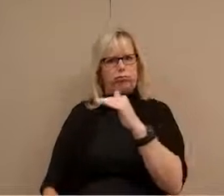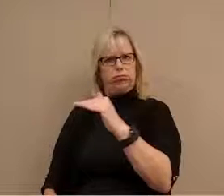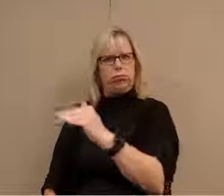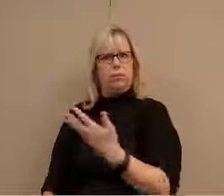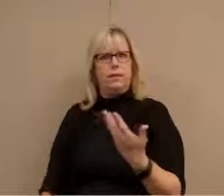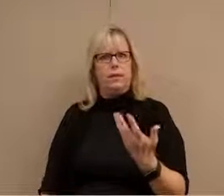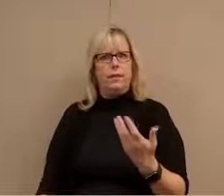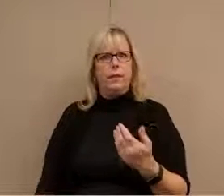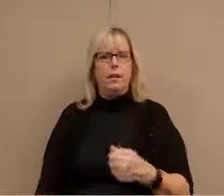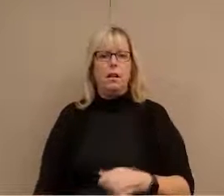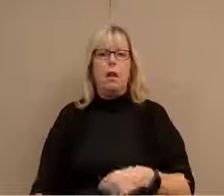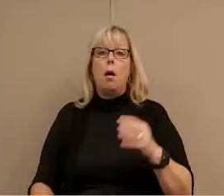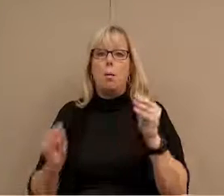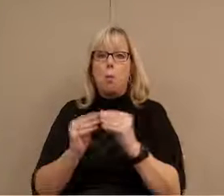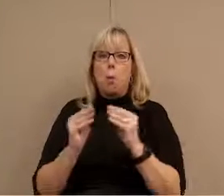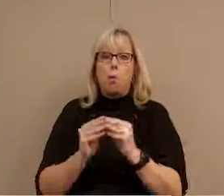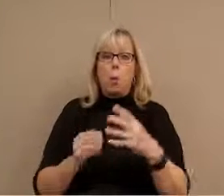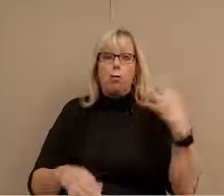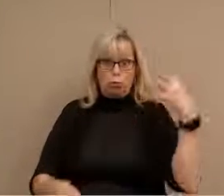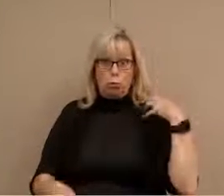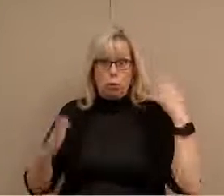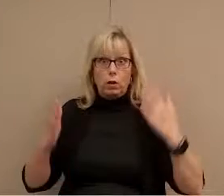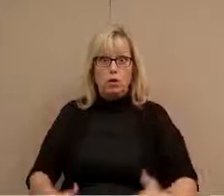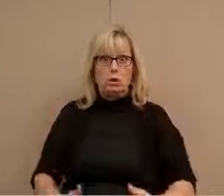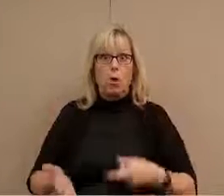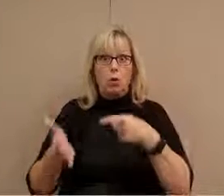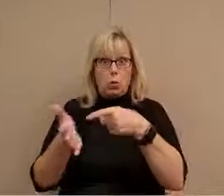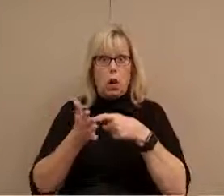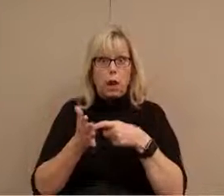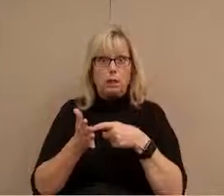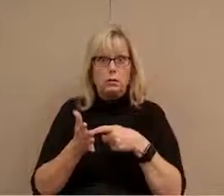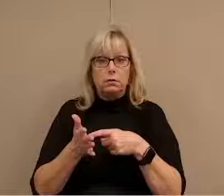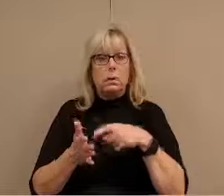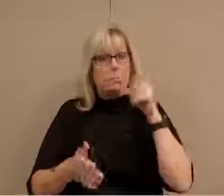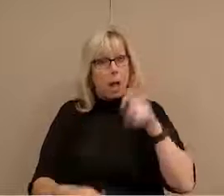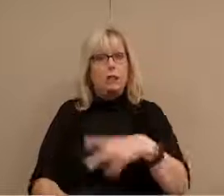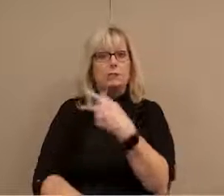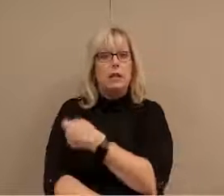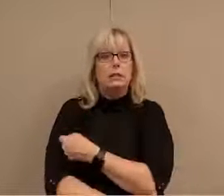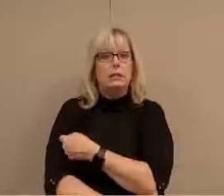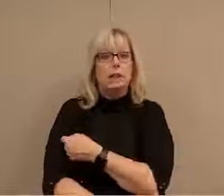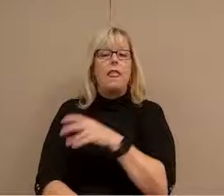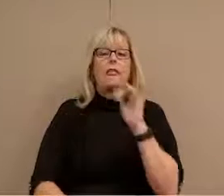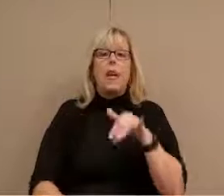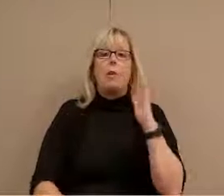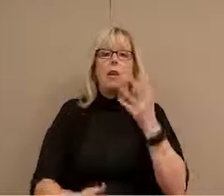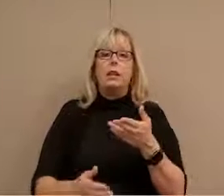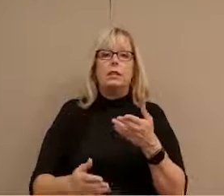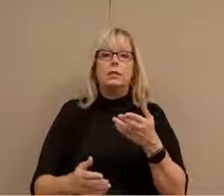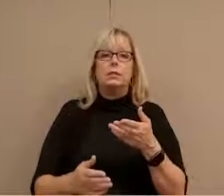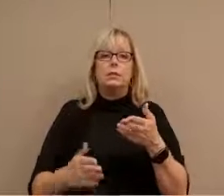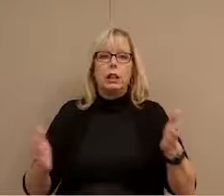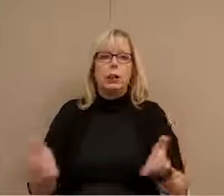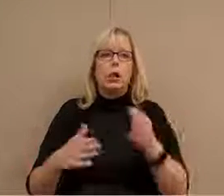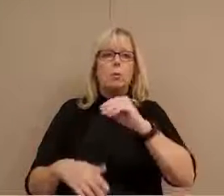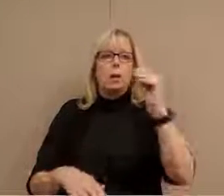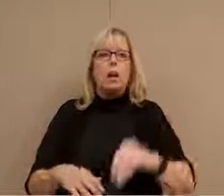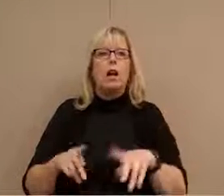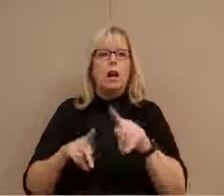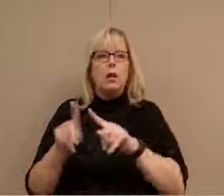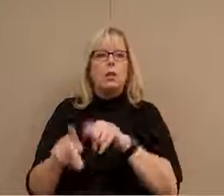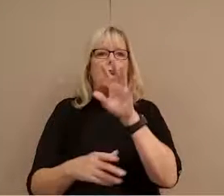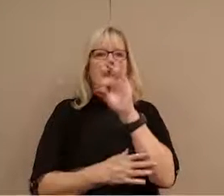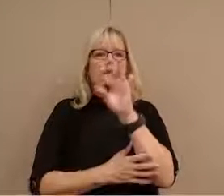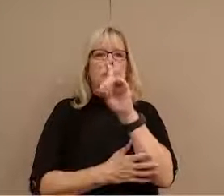all over the place here. But more and more employers are mandating vaccine, which will encourage the percentages, I think, along with the FDA